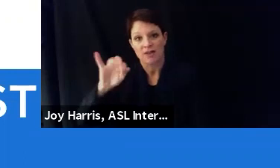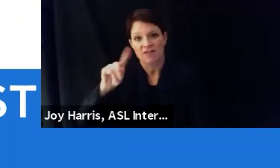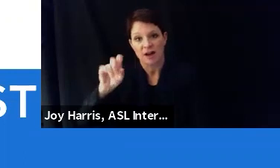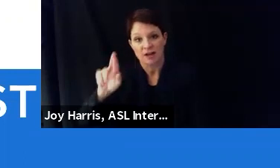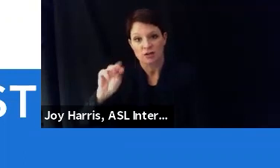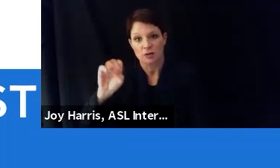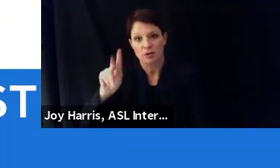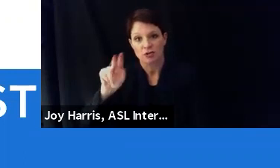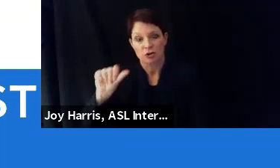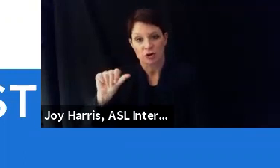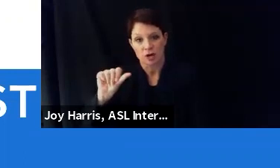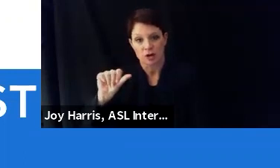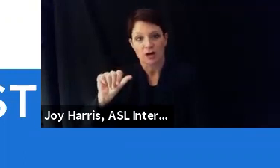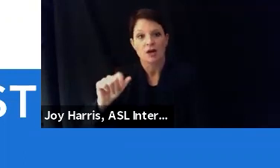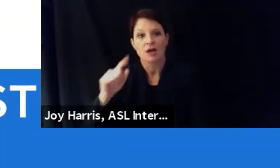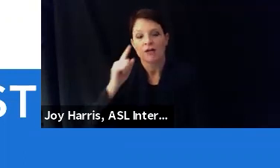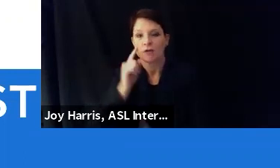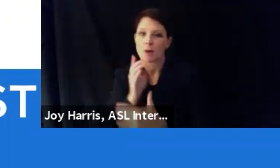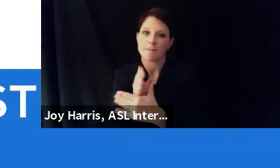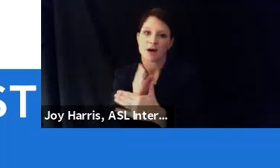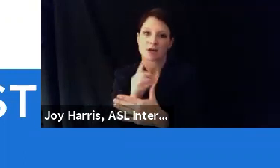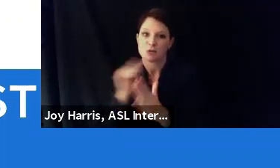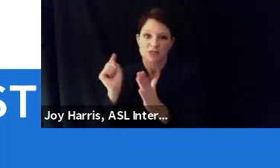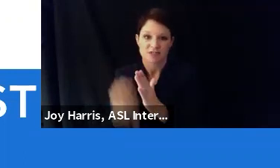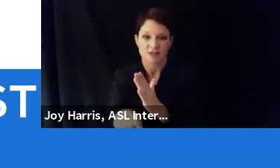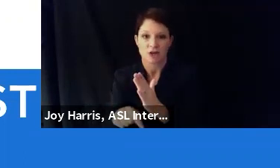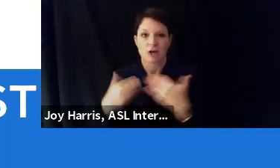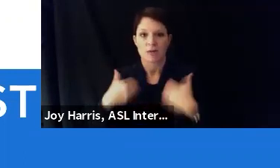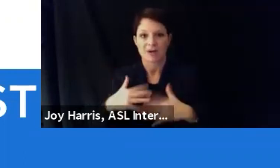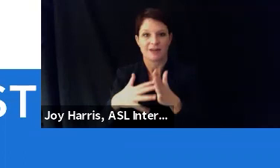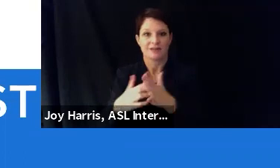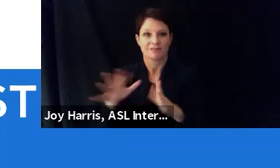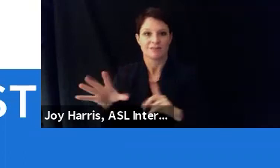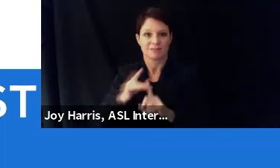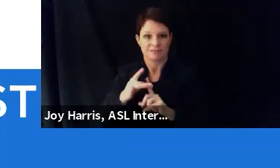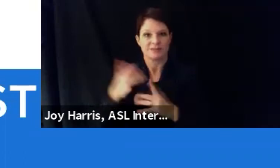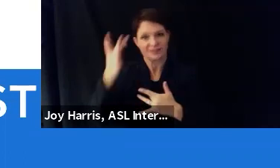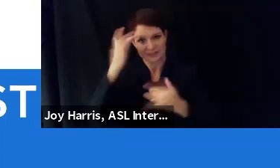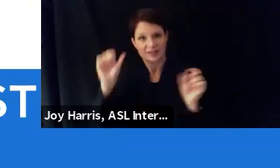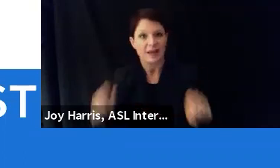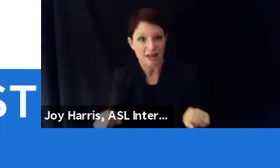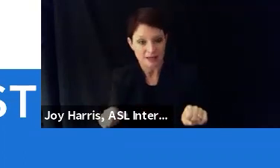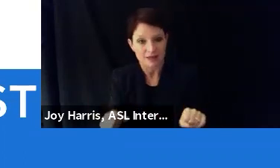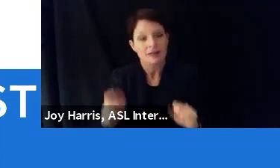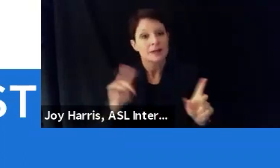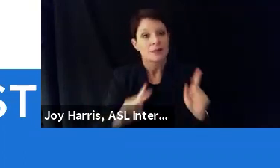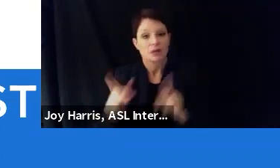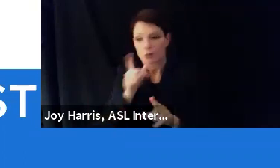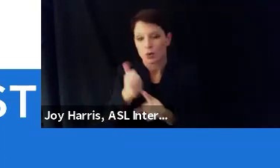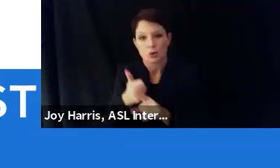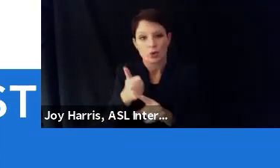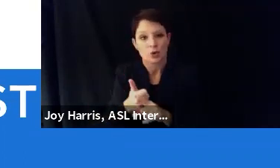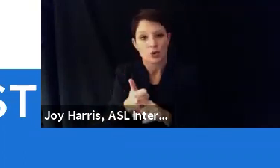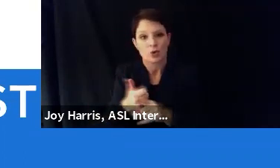vaccine for moderately to severely immunocompromised individuals. And that's for people who